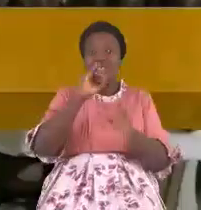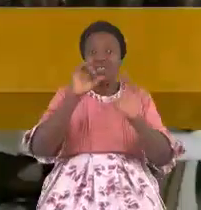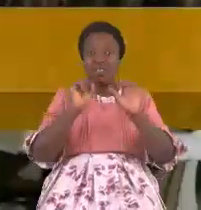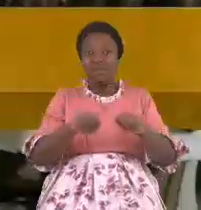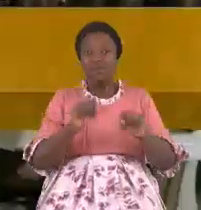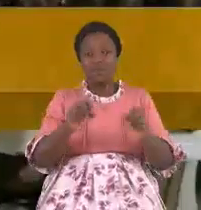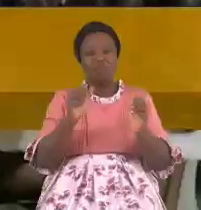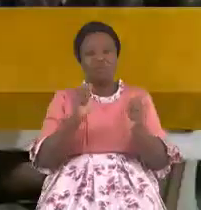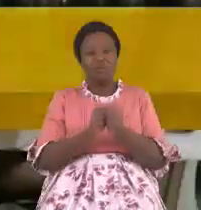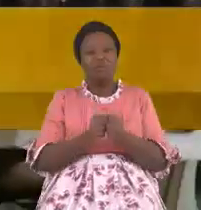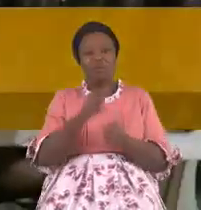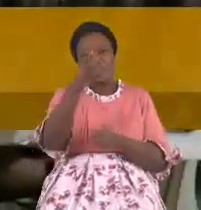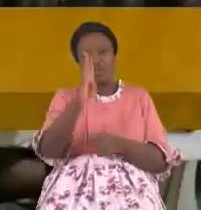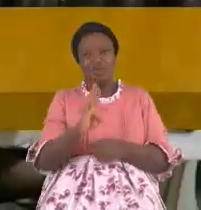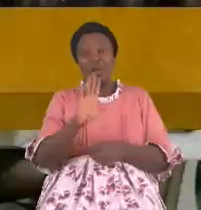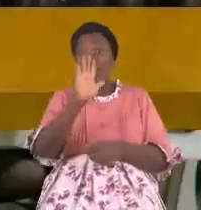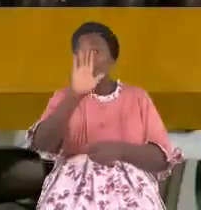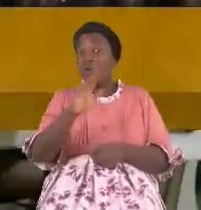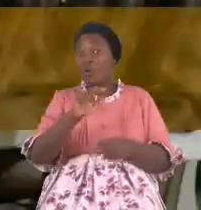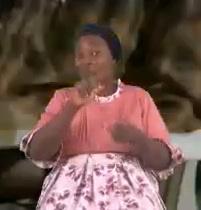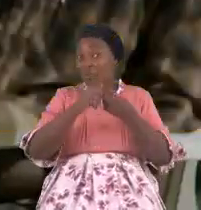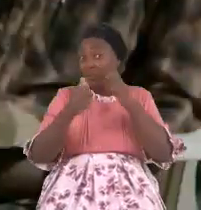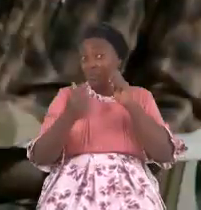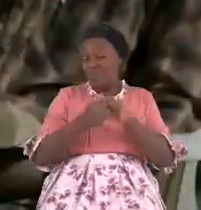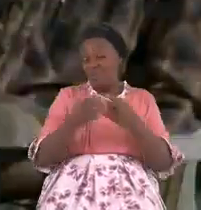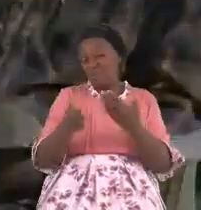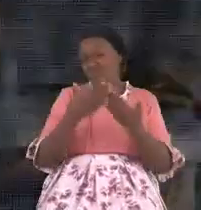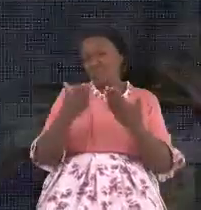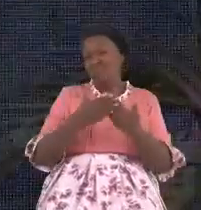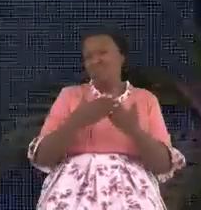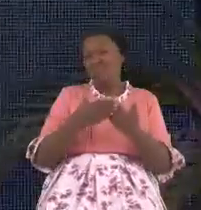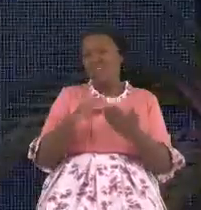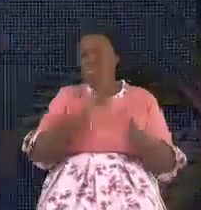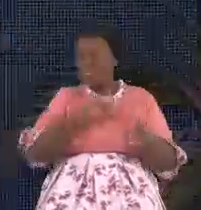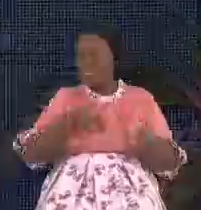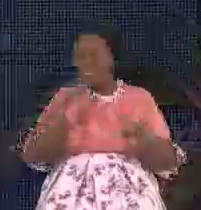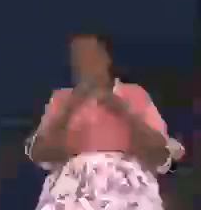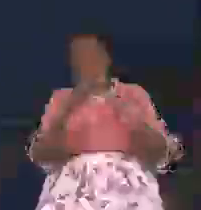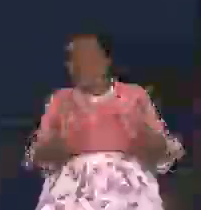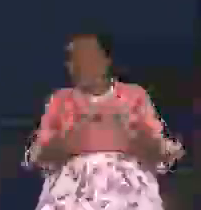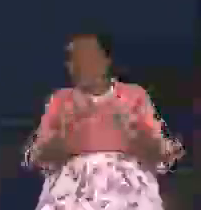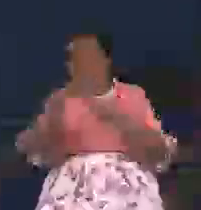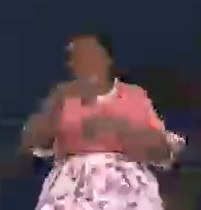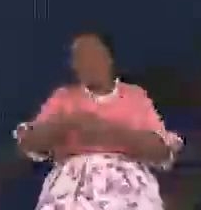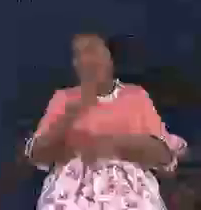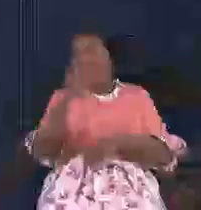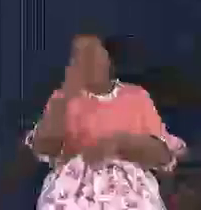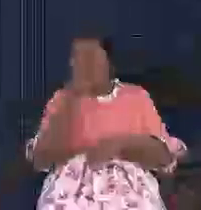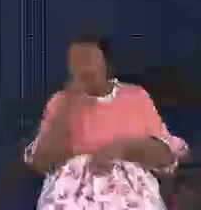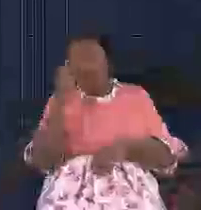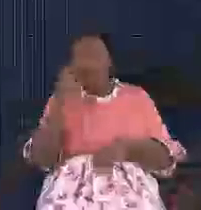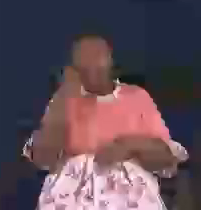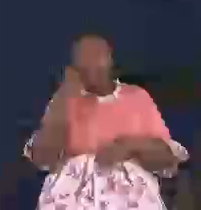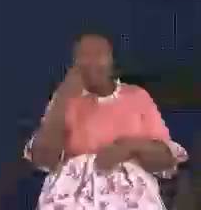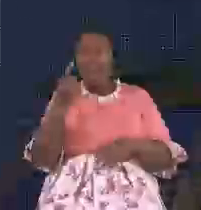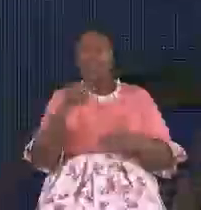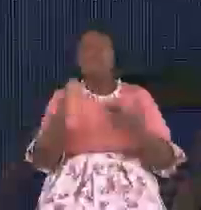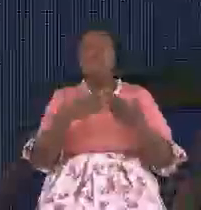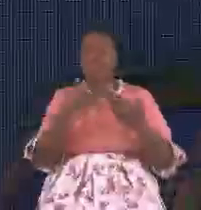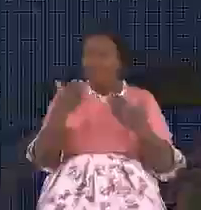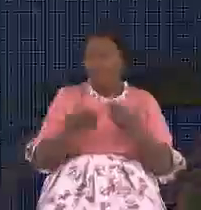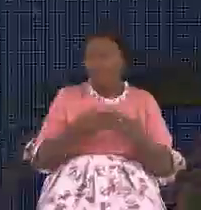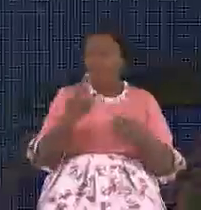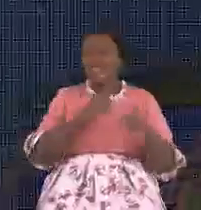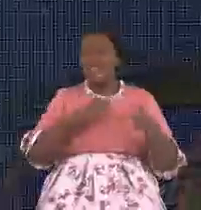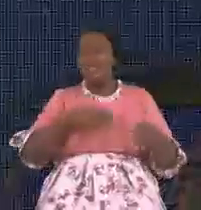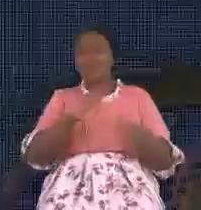your problem is in the lord will solve it tonight your blind eyes easy the lord will open those blind